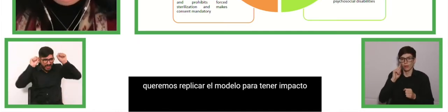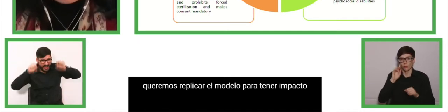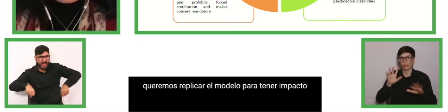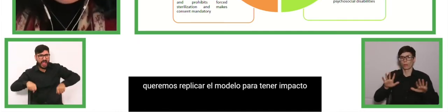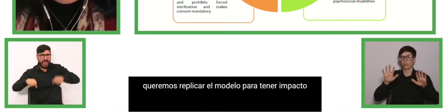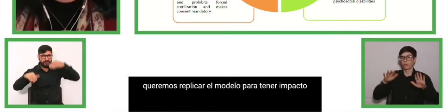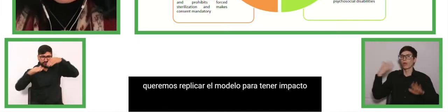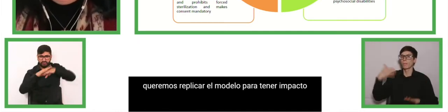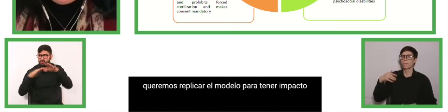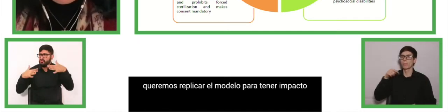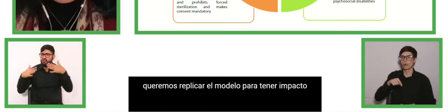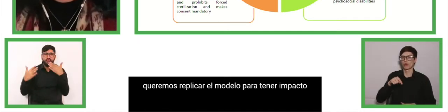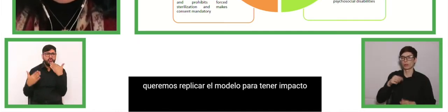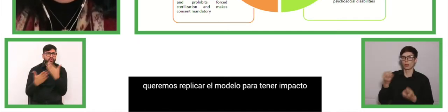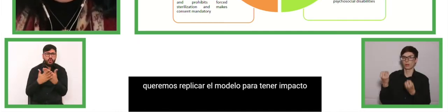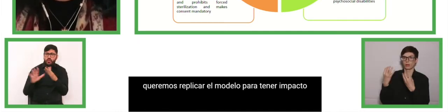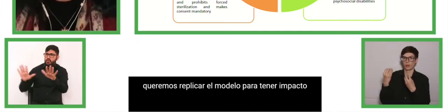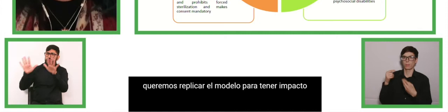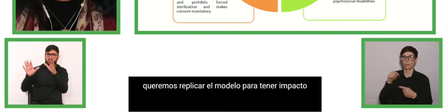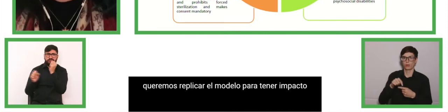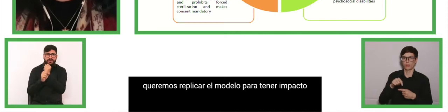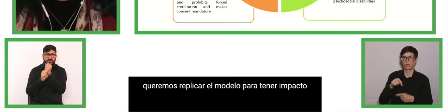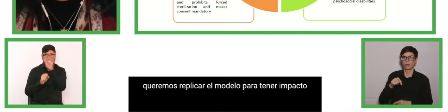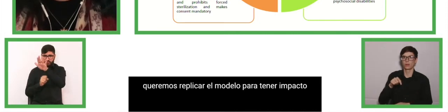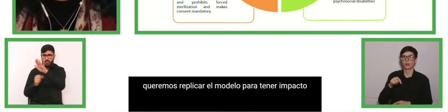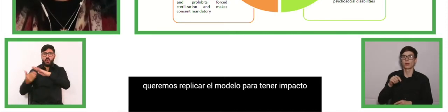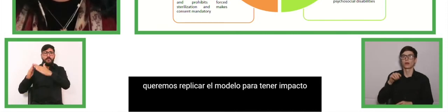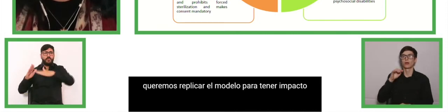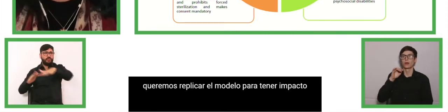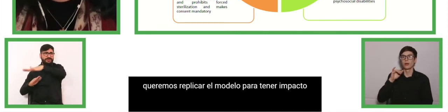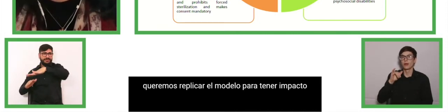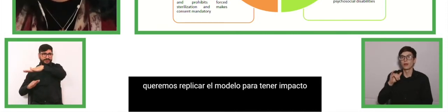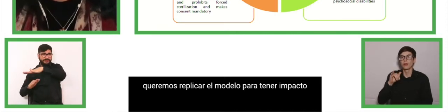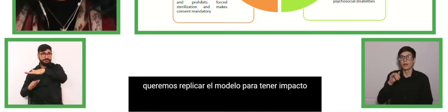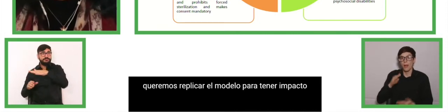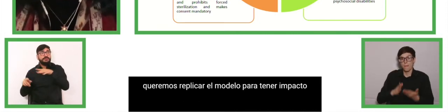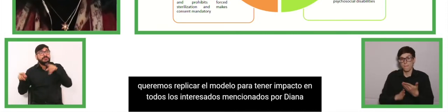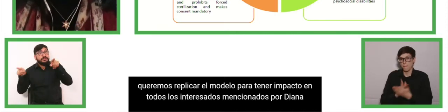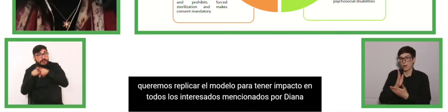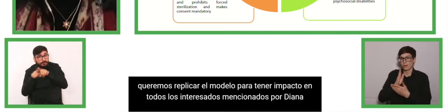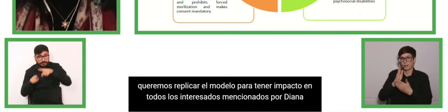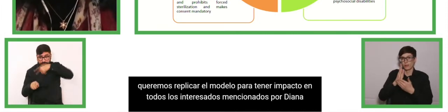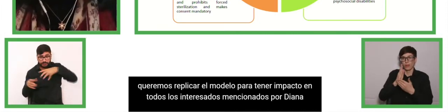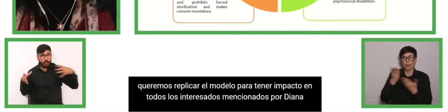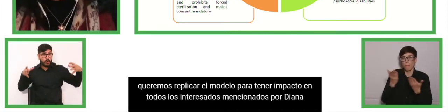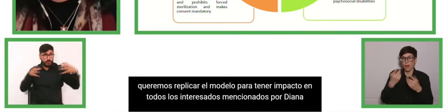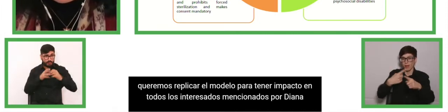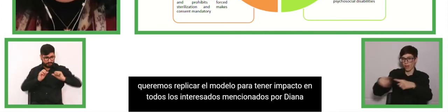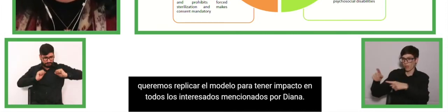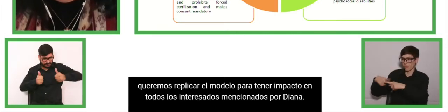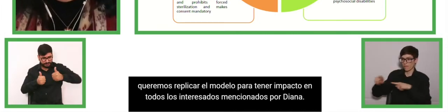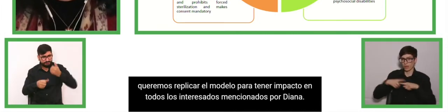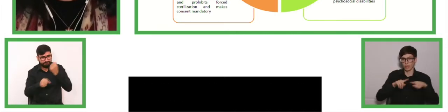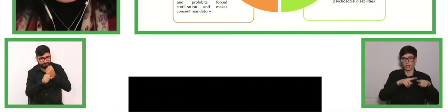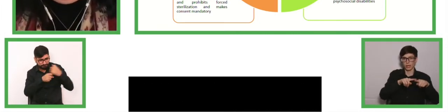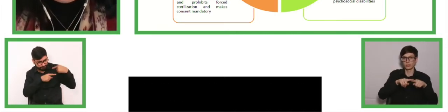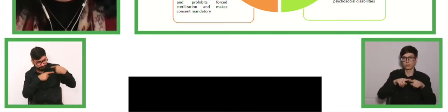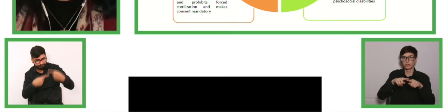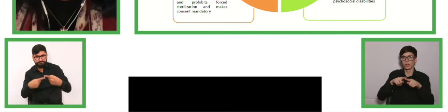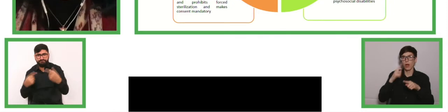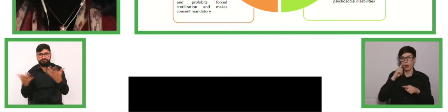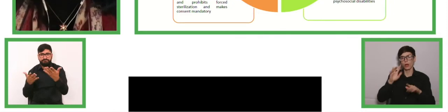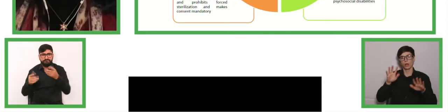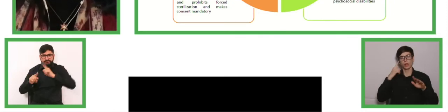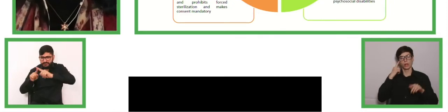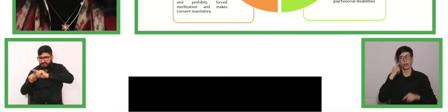How? Sharing our knowledge and experience that we had building during the last 6 years. Also,